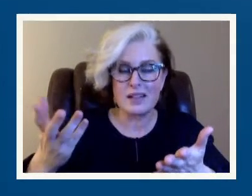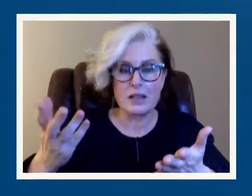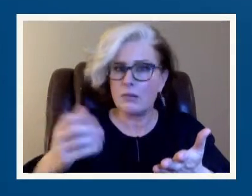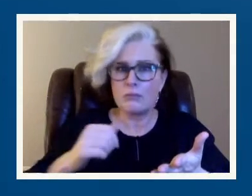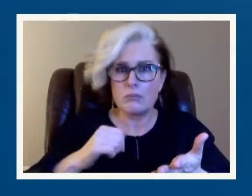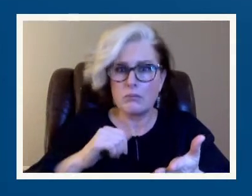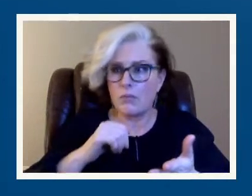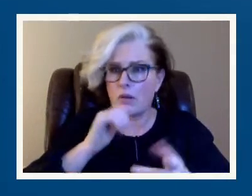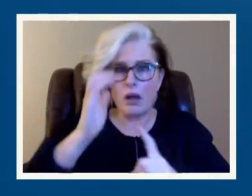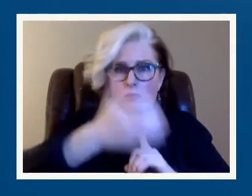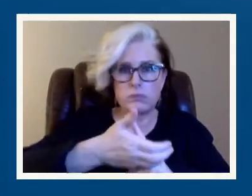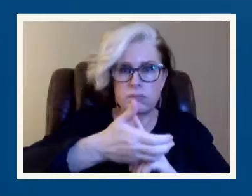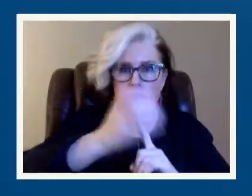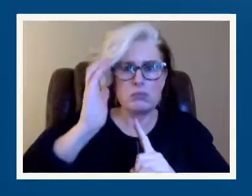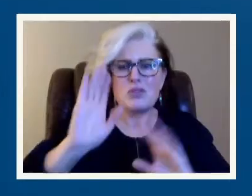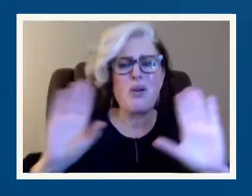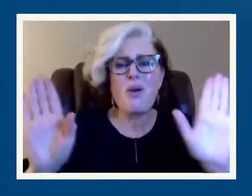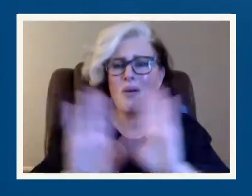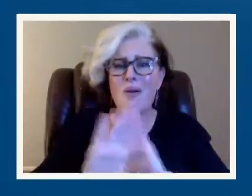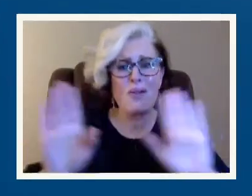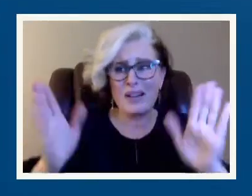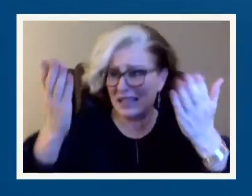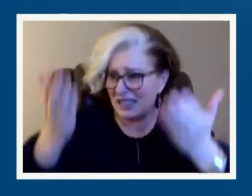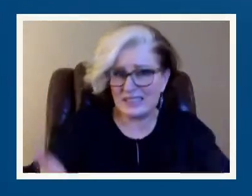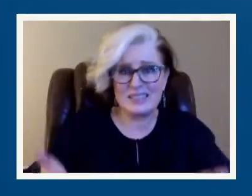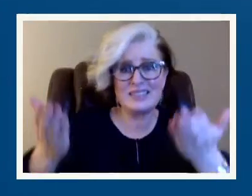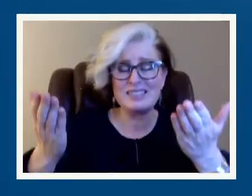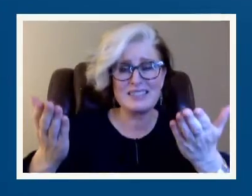pretend to be somebody else.